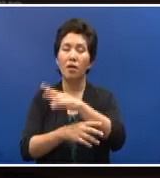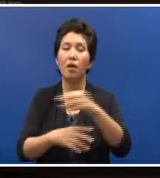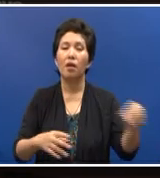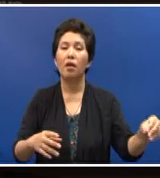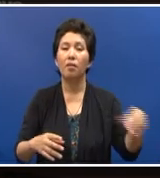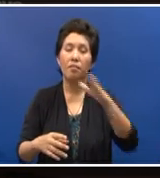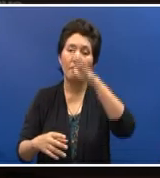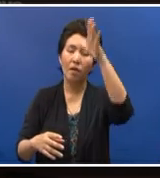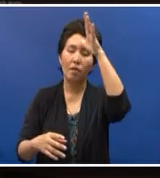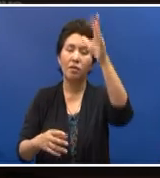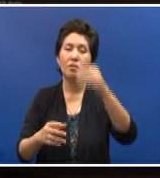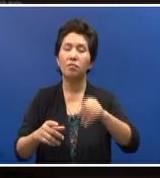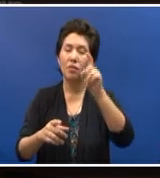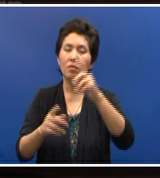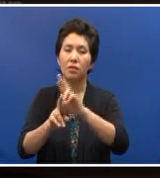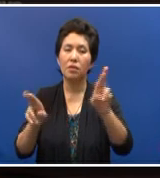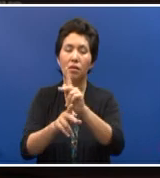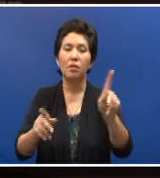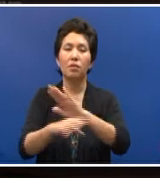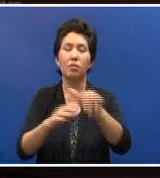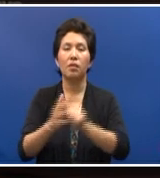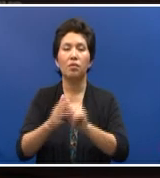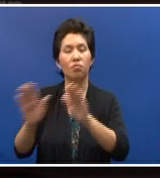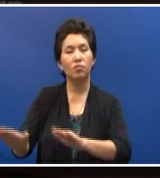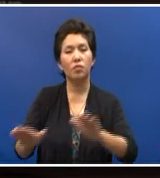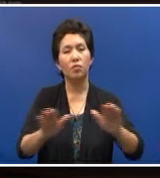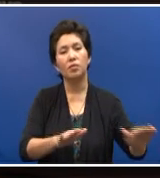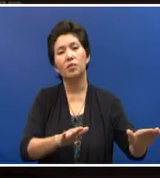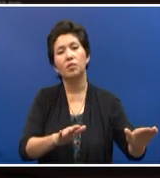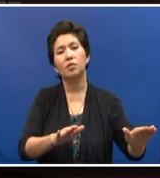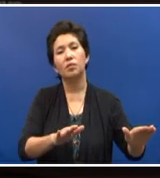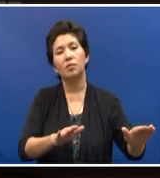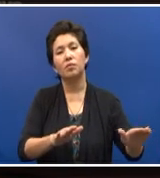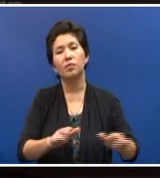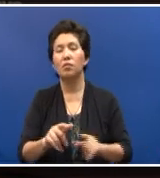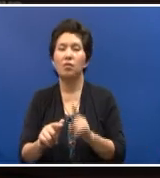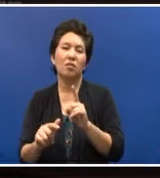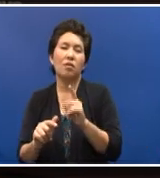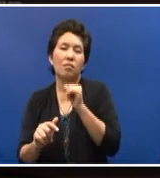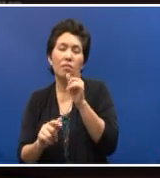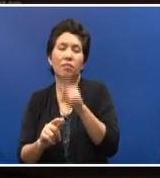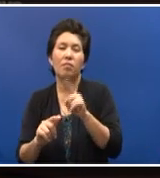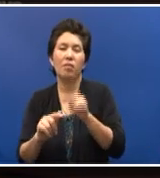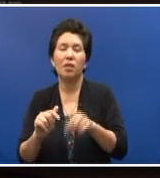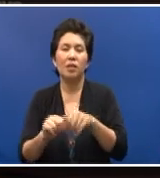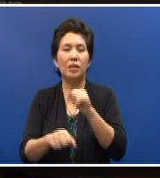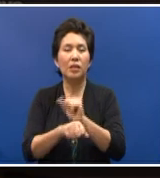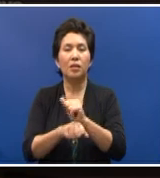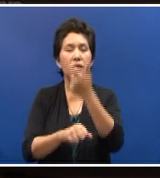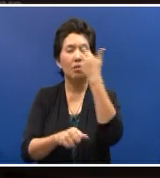will feel at ease knowing that their children are better equipped to secure jobs. Because of